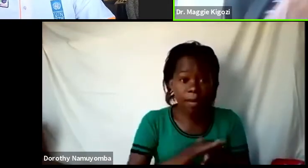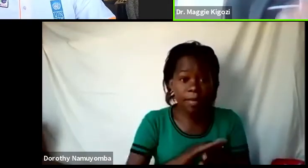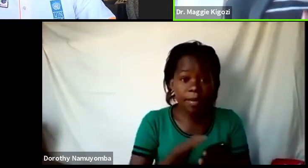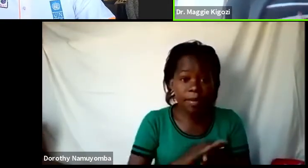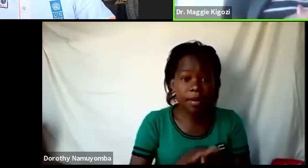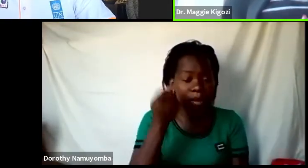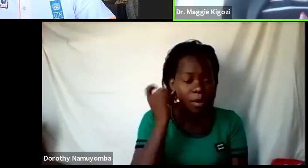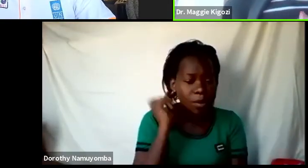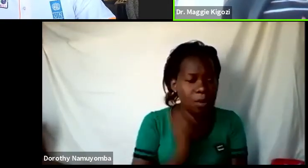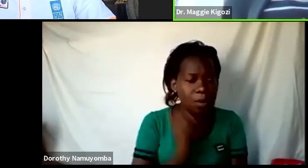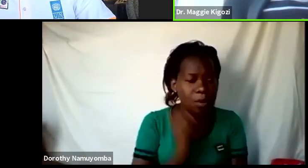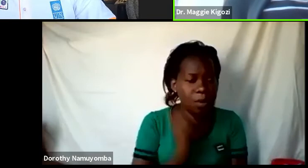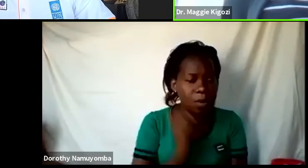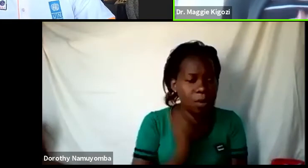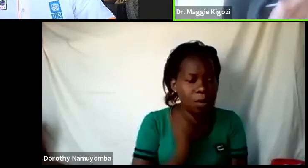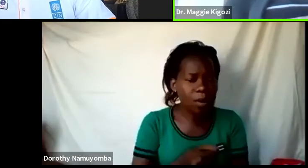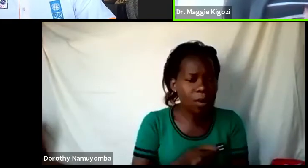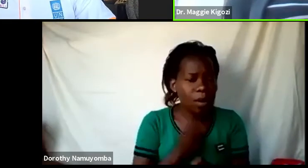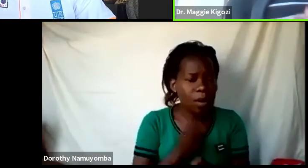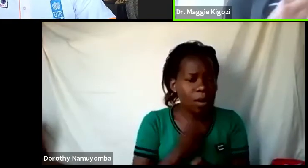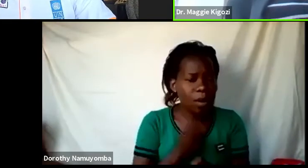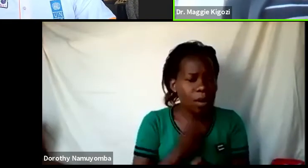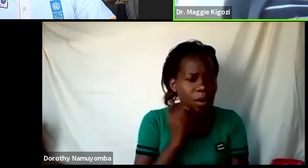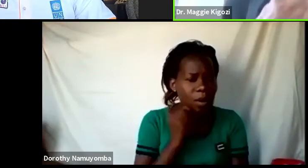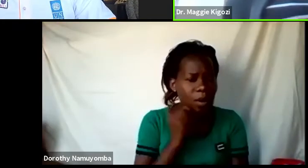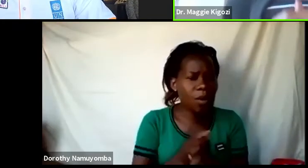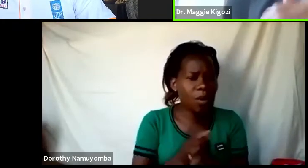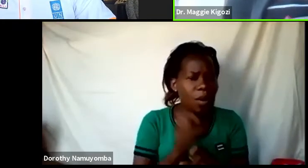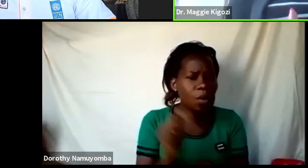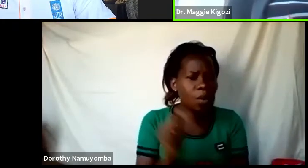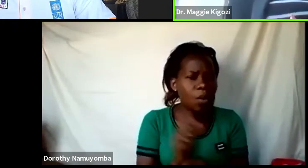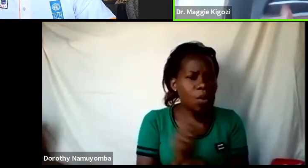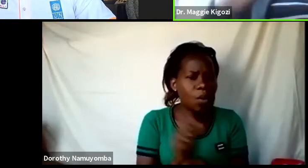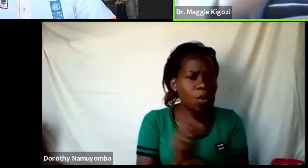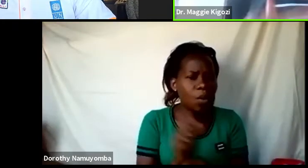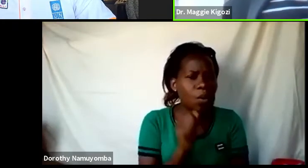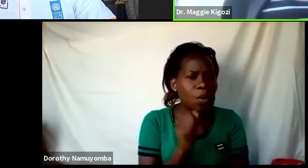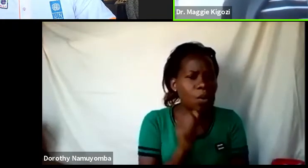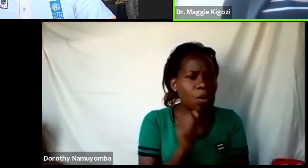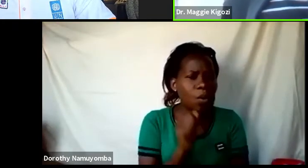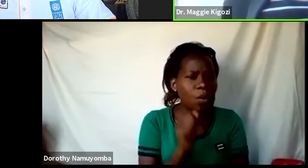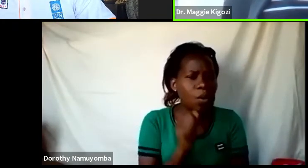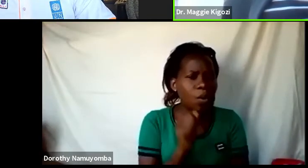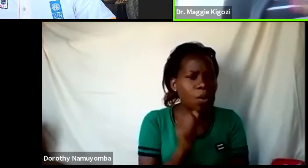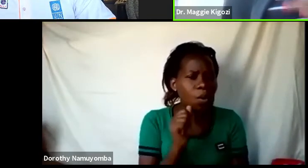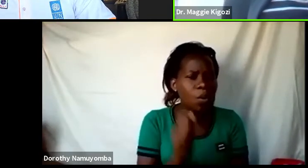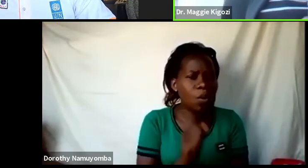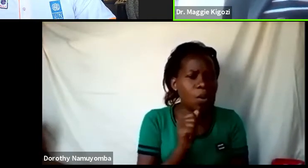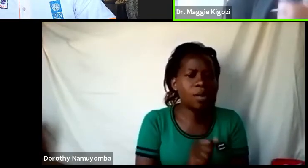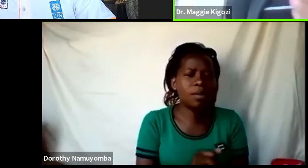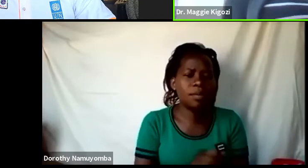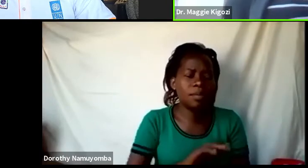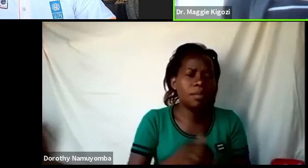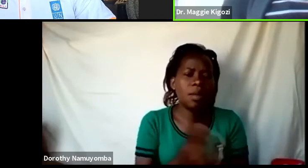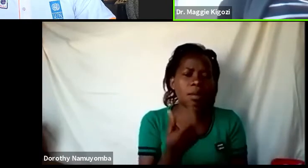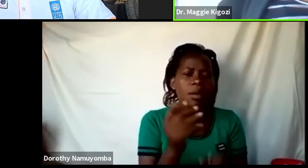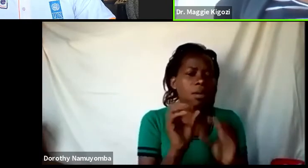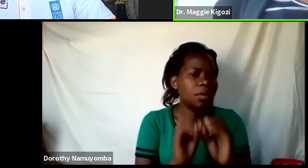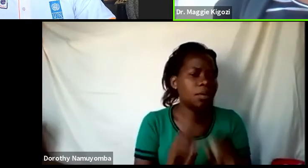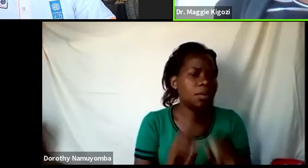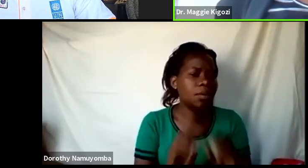You don't make any money. We did not make any money for at least 10, 15 years because all the time,